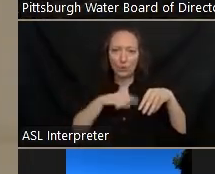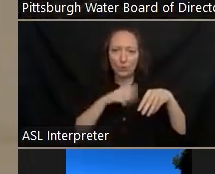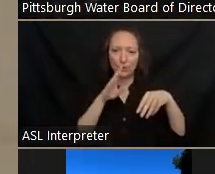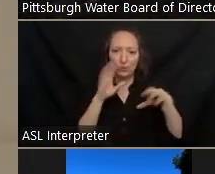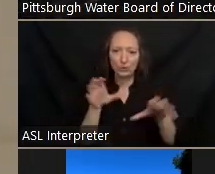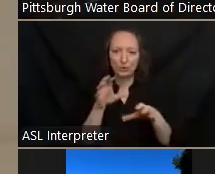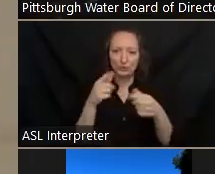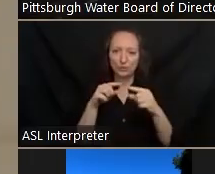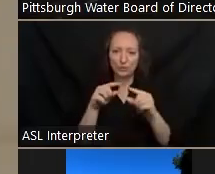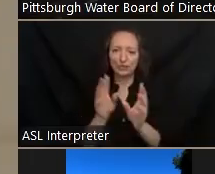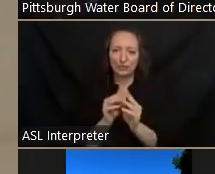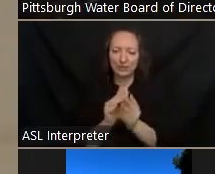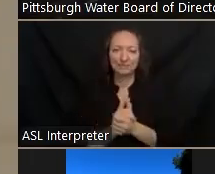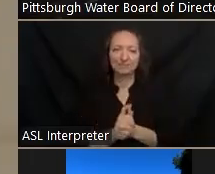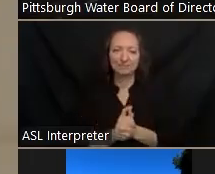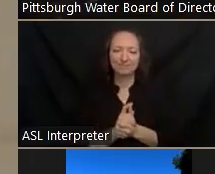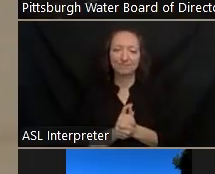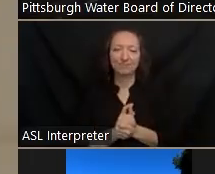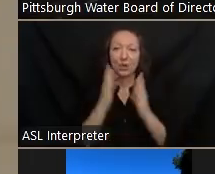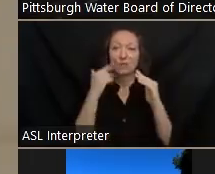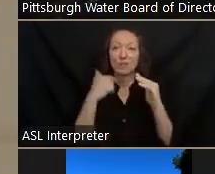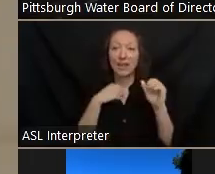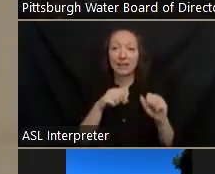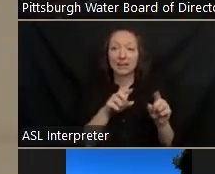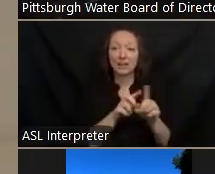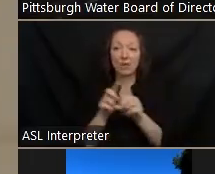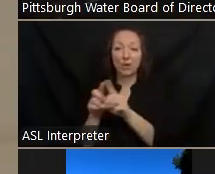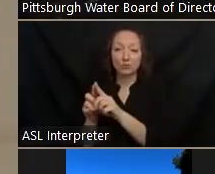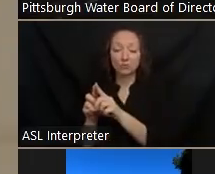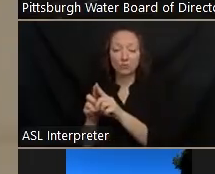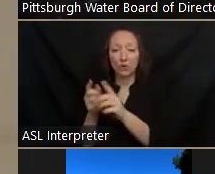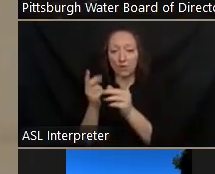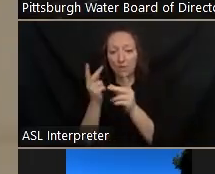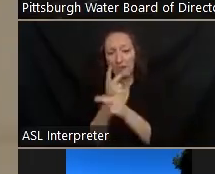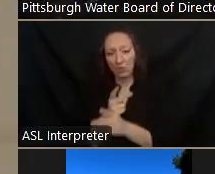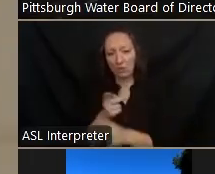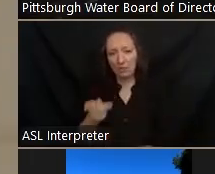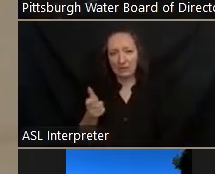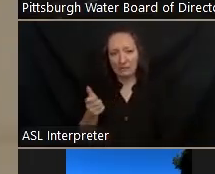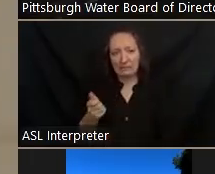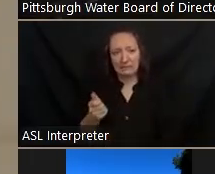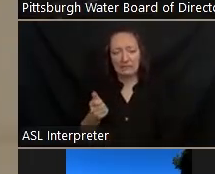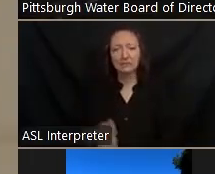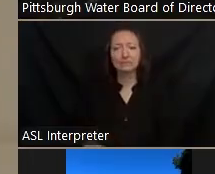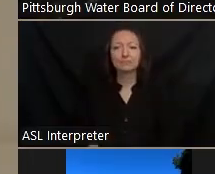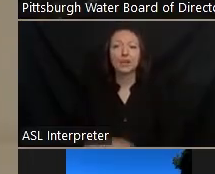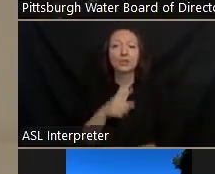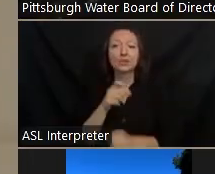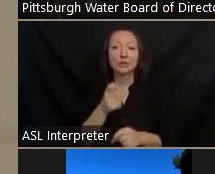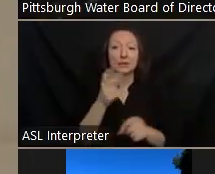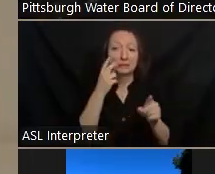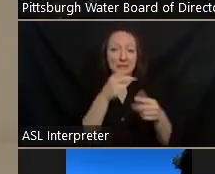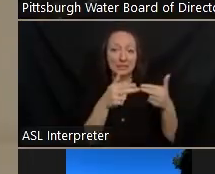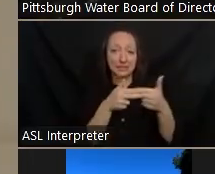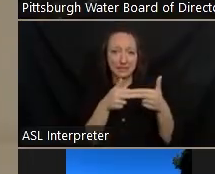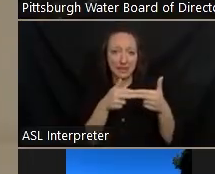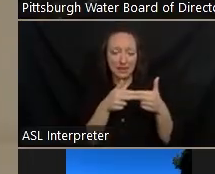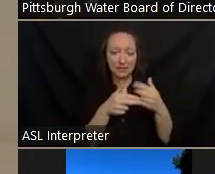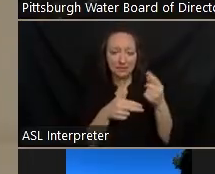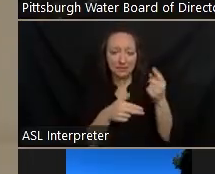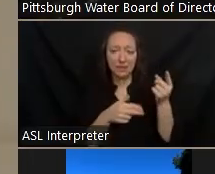And let's hope I can also work out the clicker. So as you can see on the slide, want to use